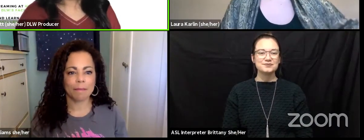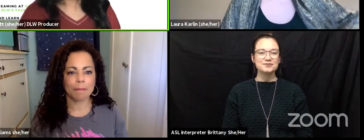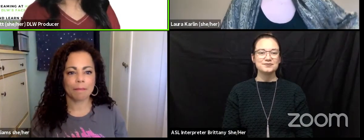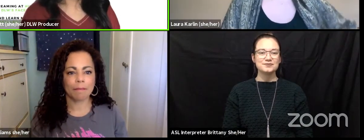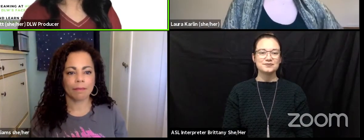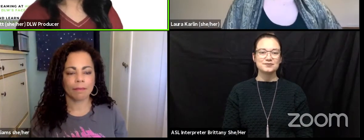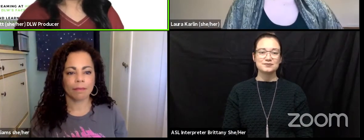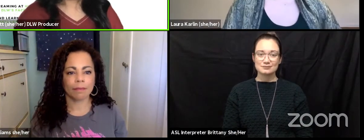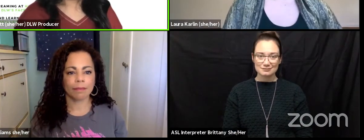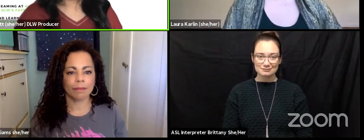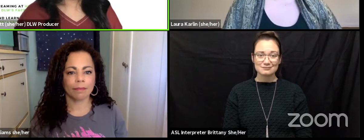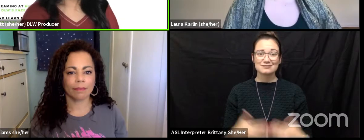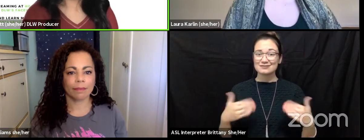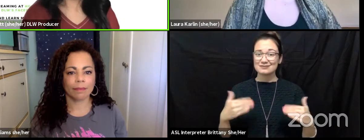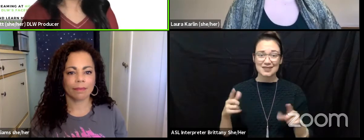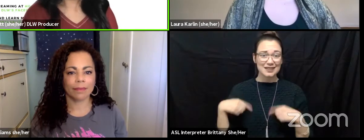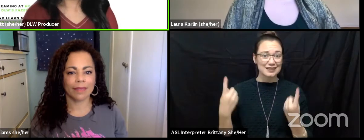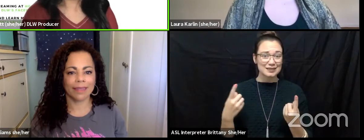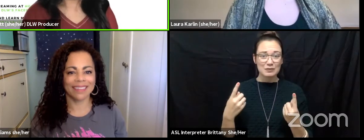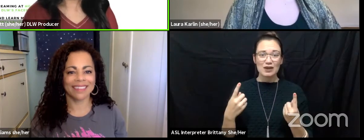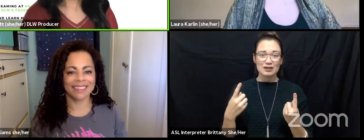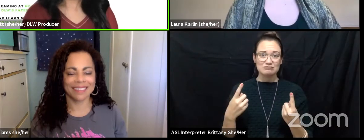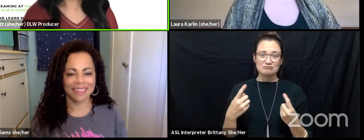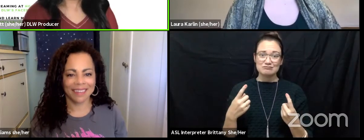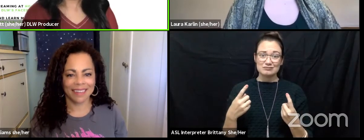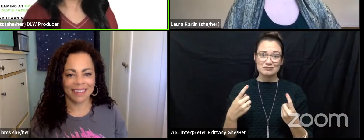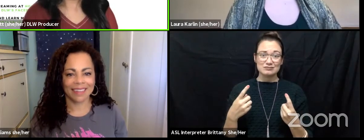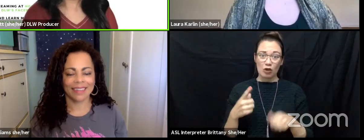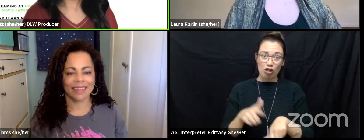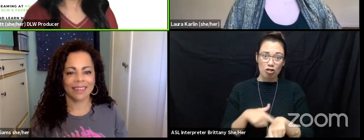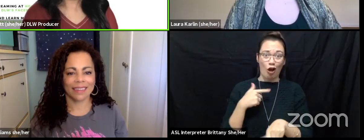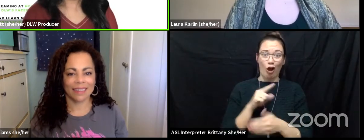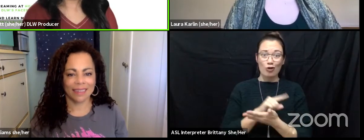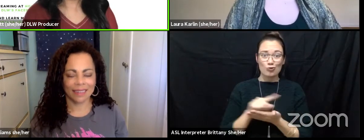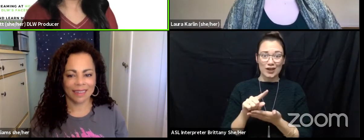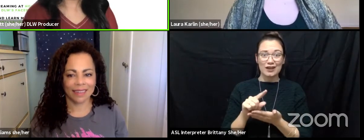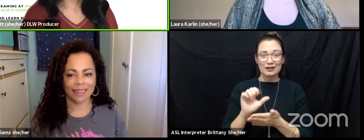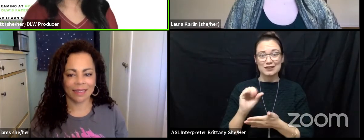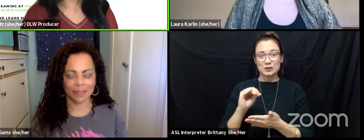It's been a very trying week, and so I'm very excited about this conversation with both of you.